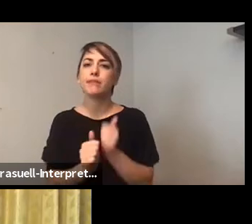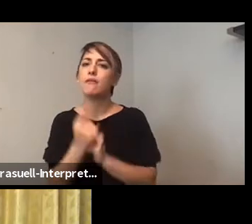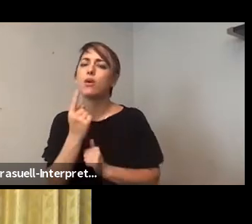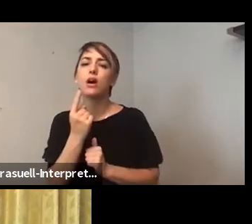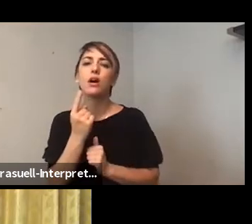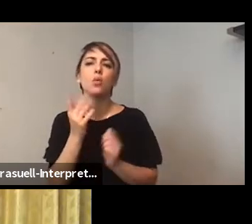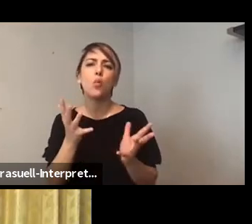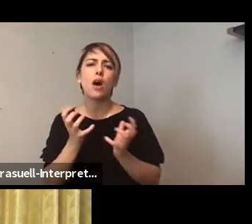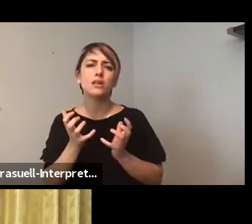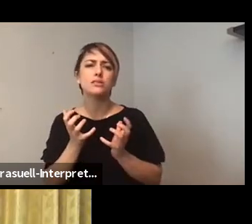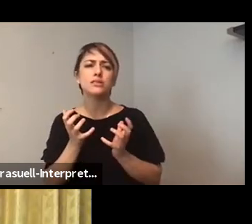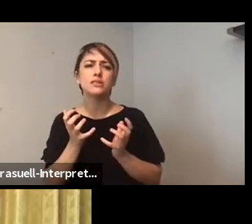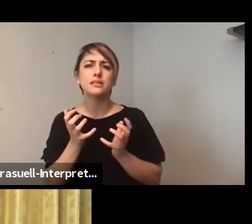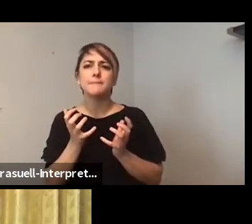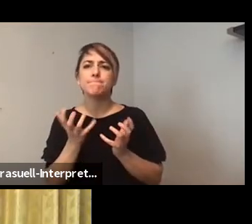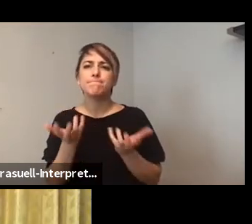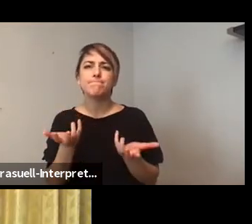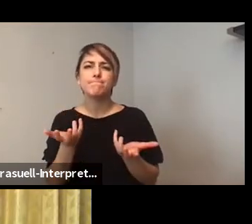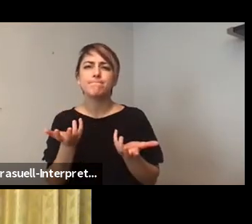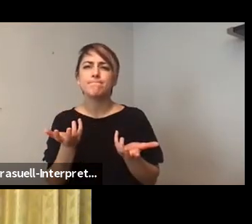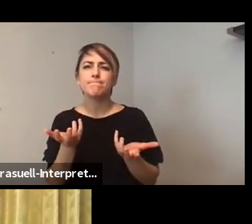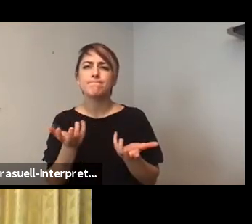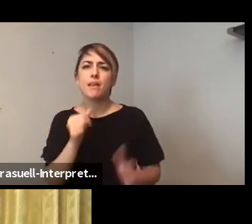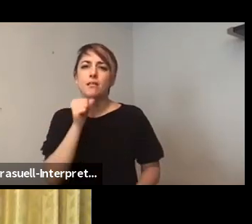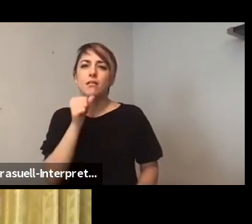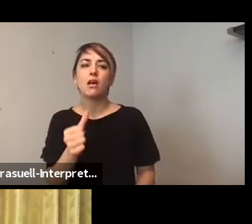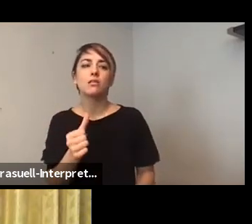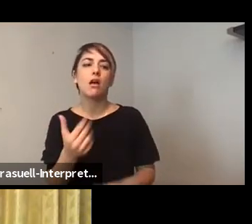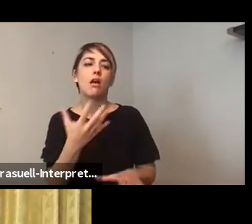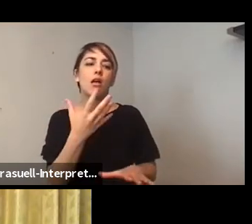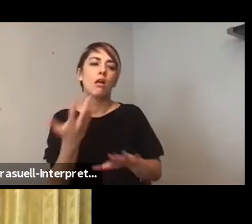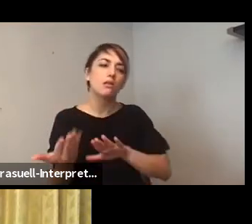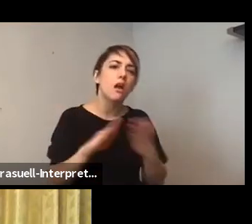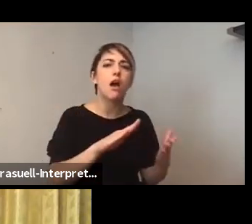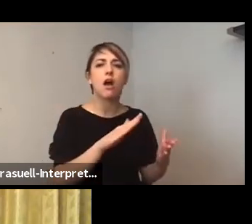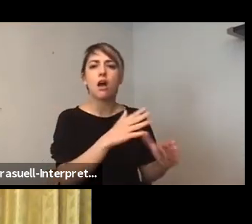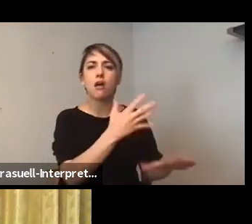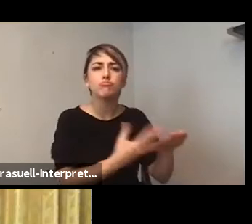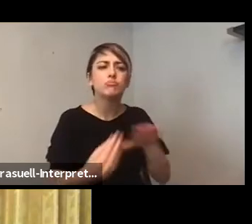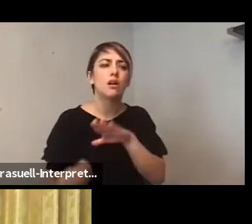to not die with this pandemic. We want to react. Yeah.